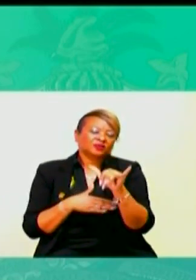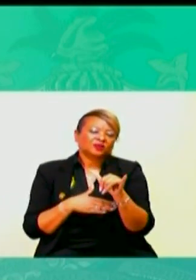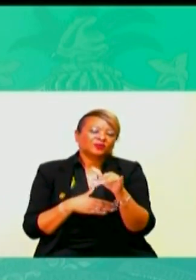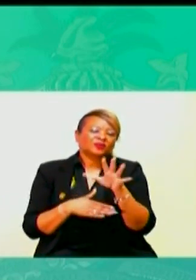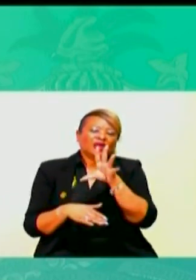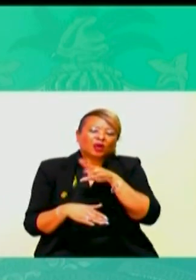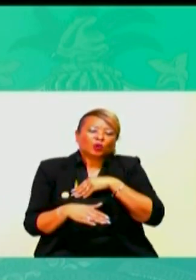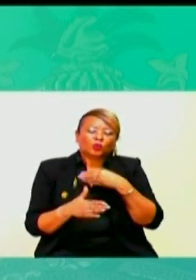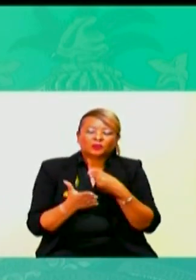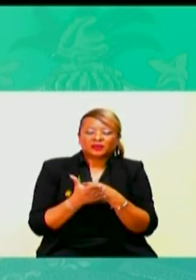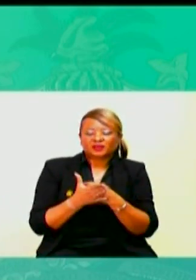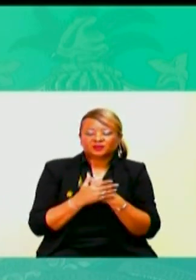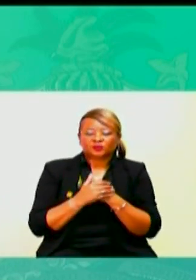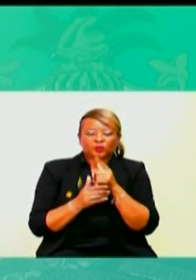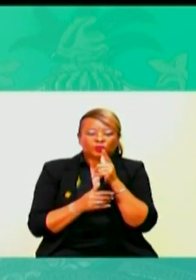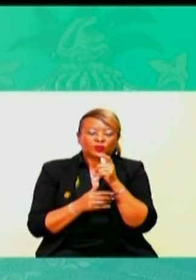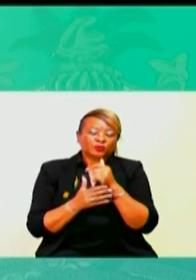money?